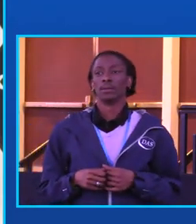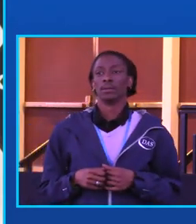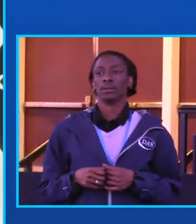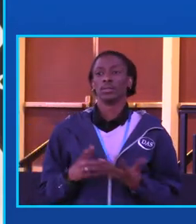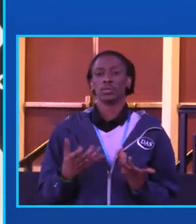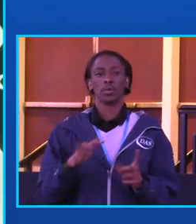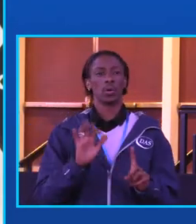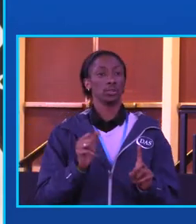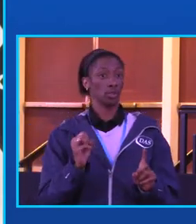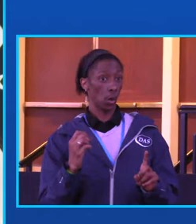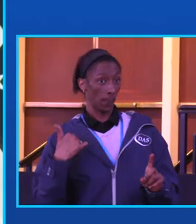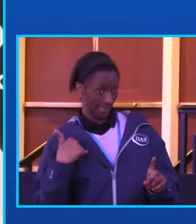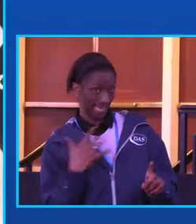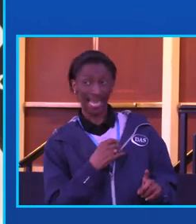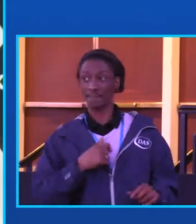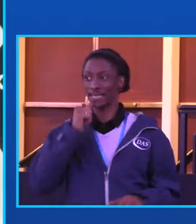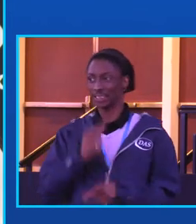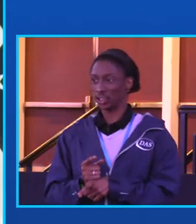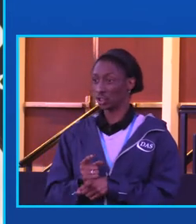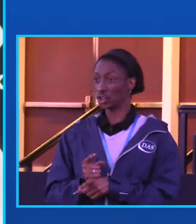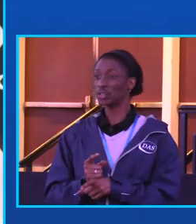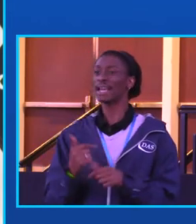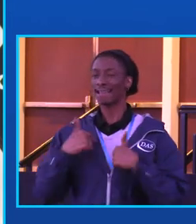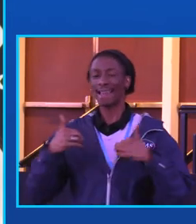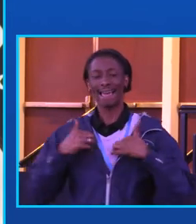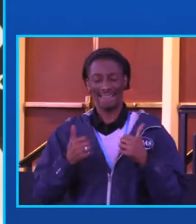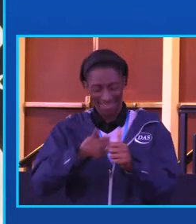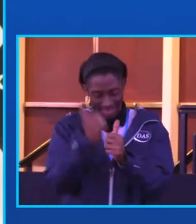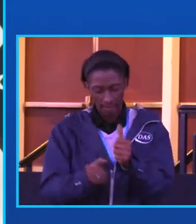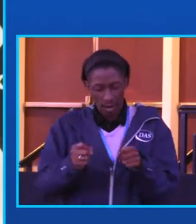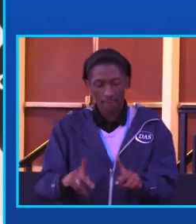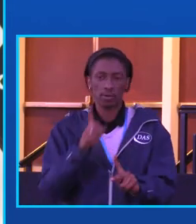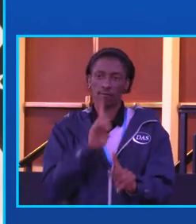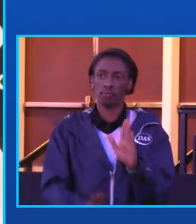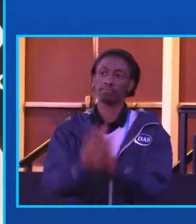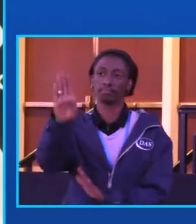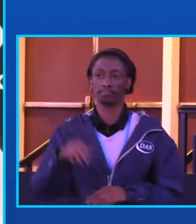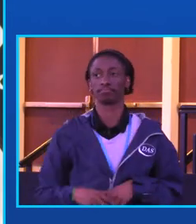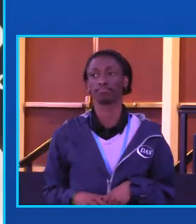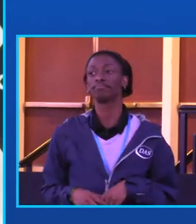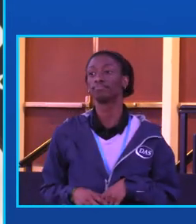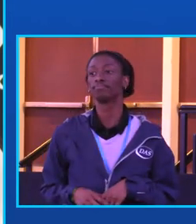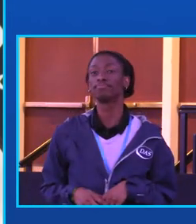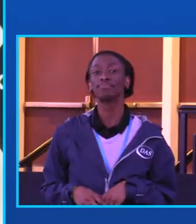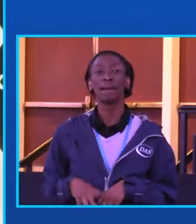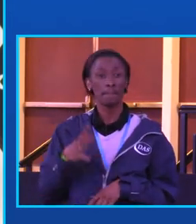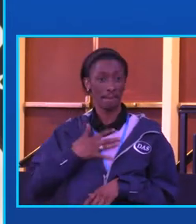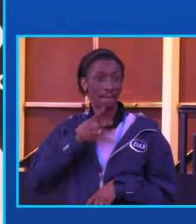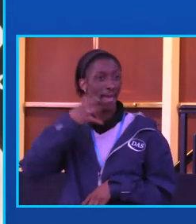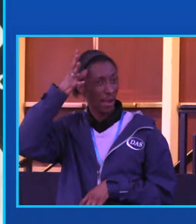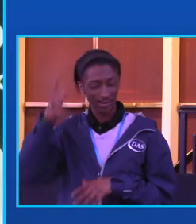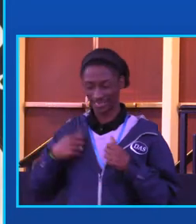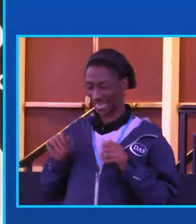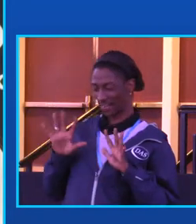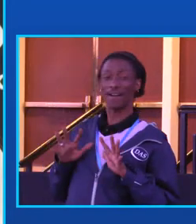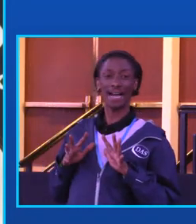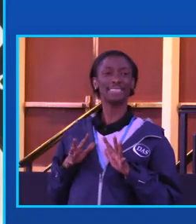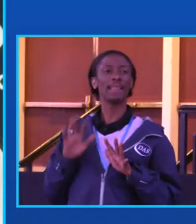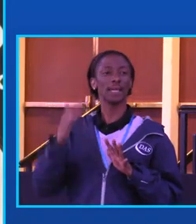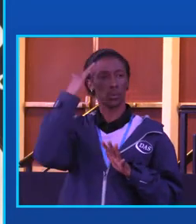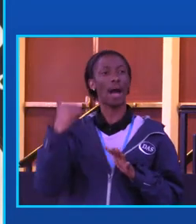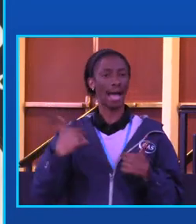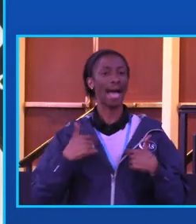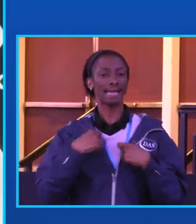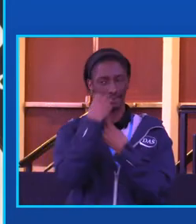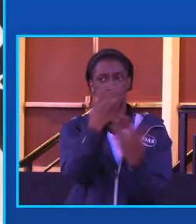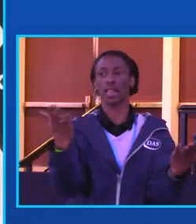So that me and my sisters and I could have every opportunity to succeed. Their sacrifice makes my story possible.